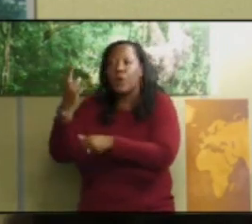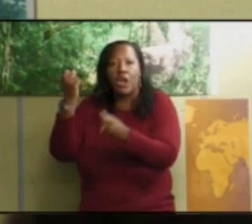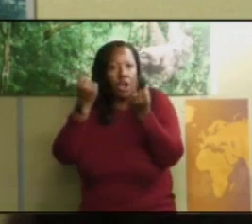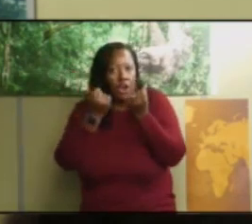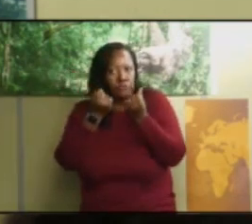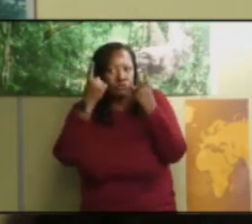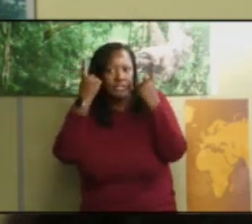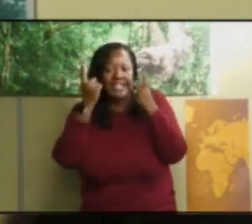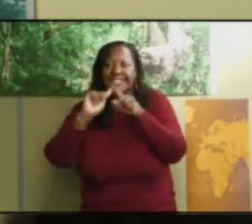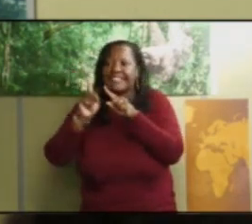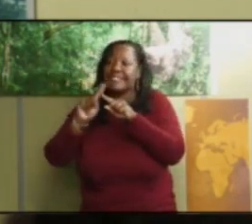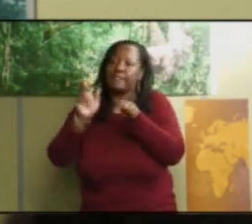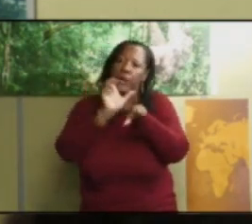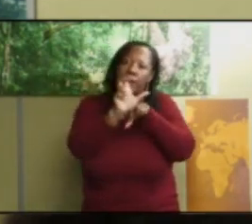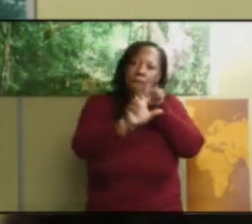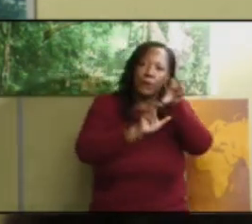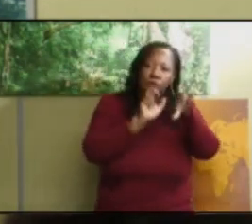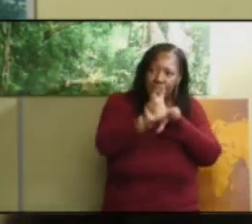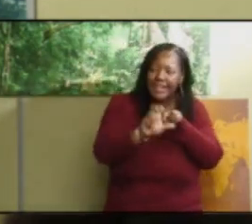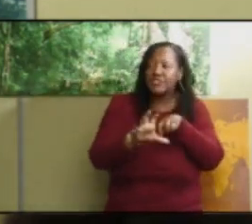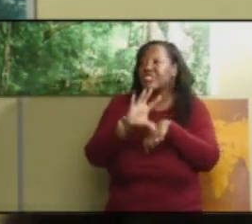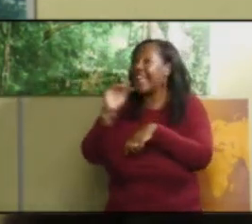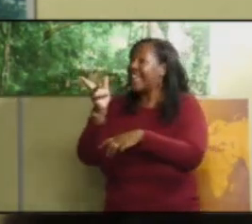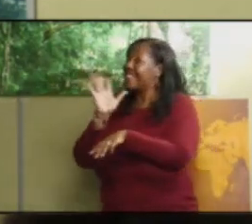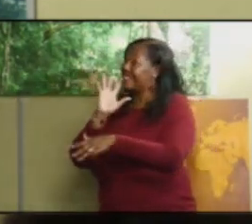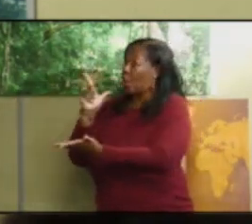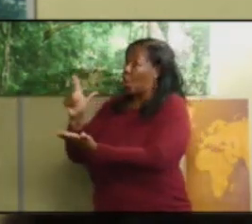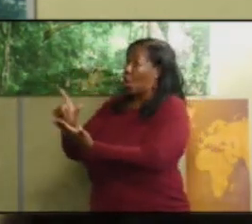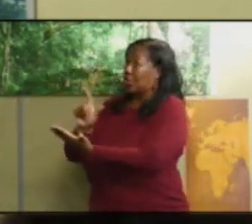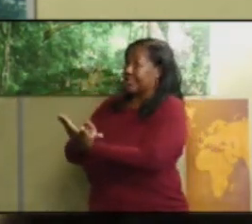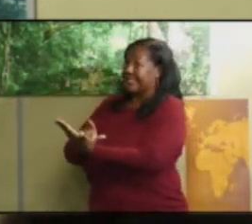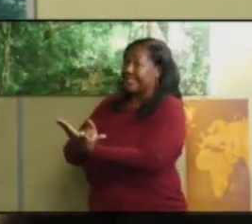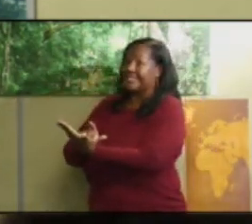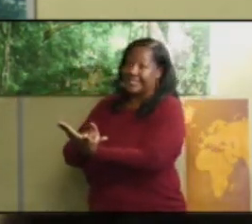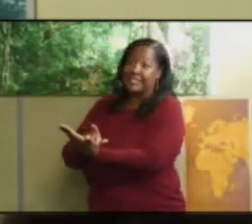different appropriations and the appropriation laws. So that's what they do.